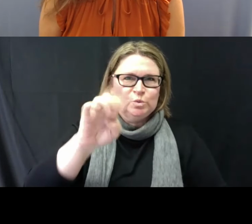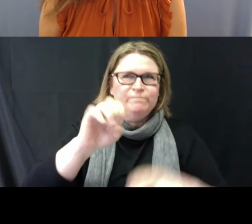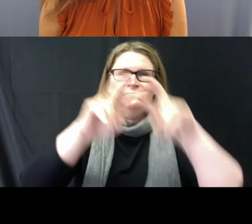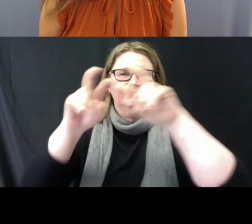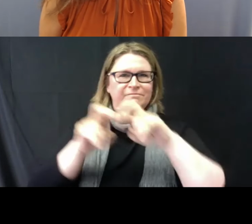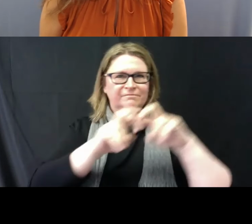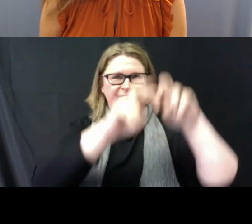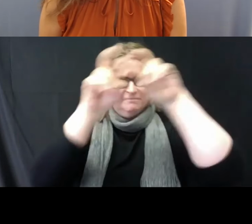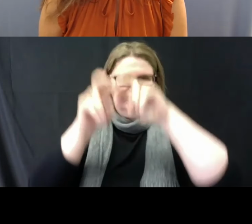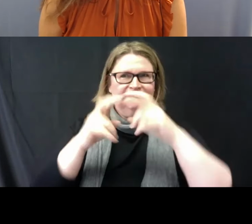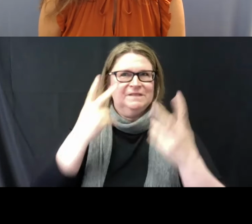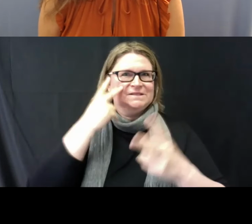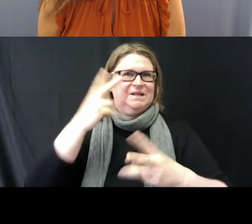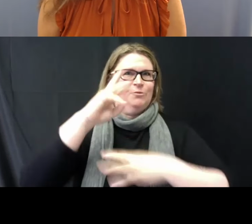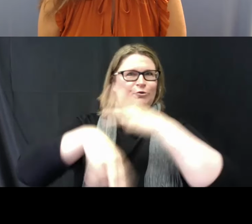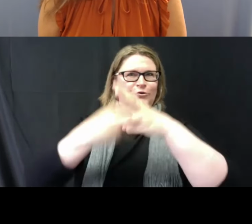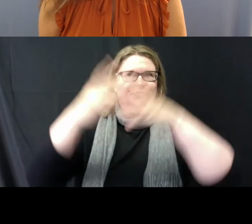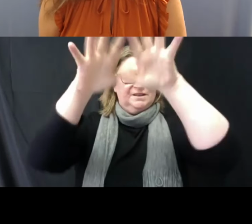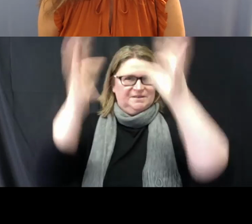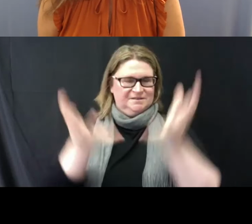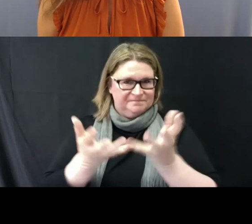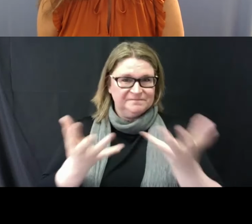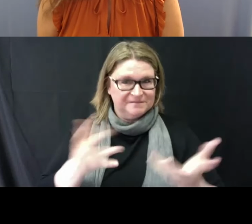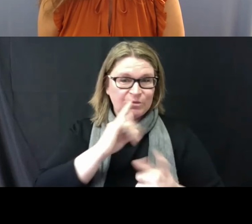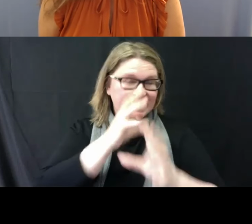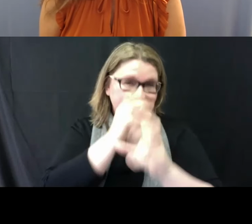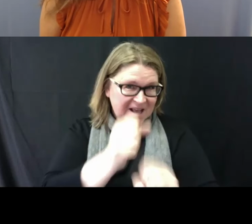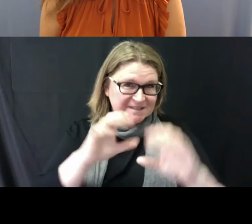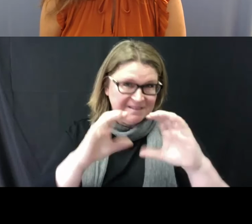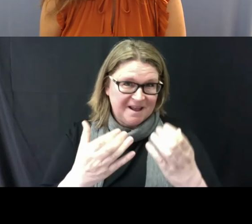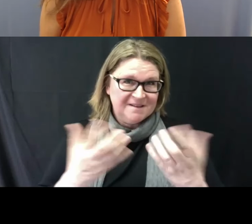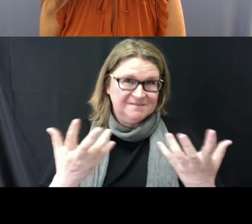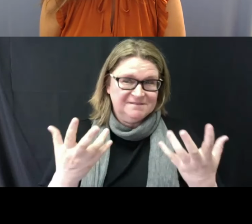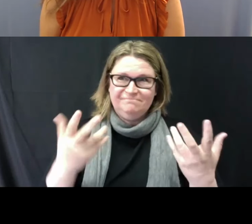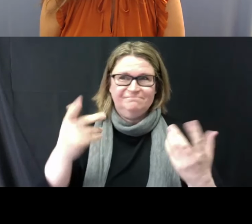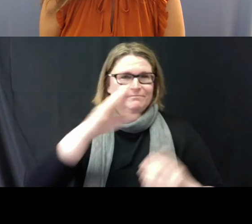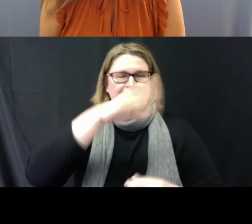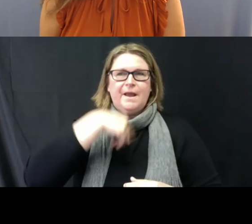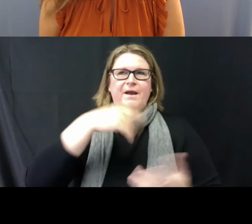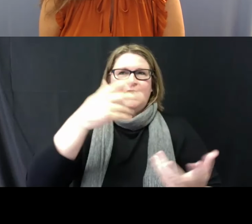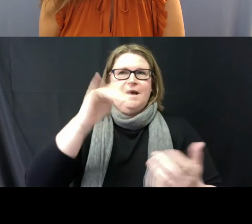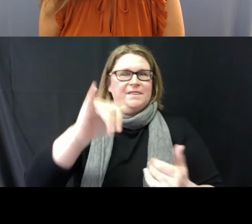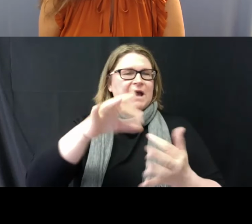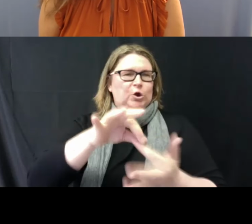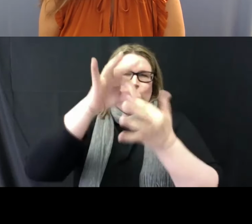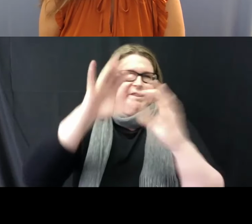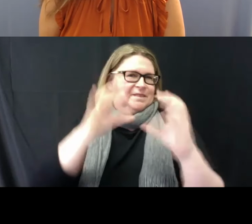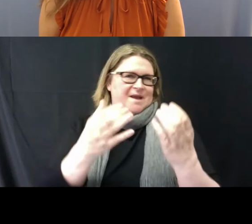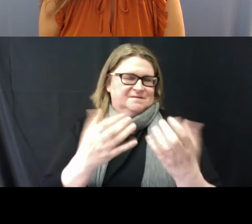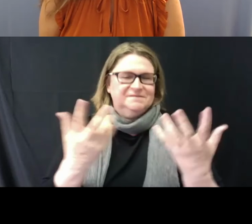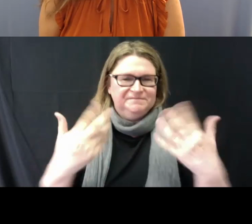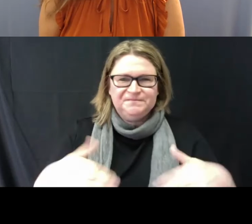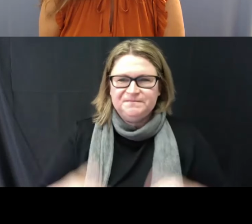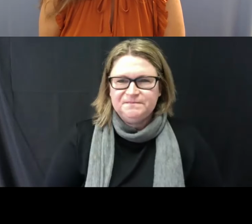course. So this is based on real world or current issues in the deaf world. We use YouTube. We talk